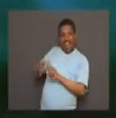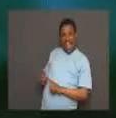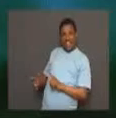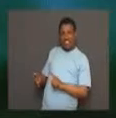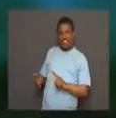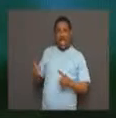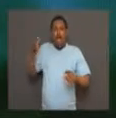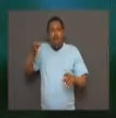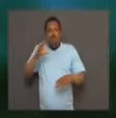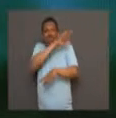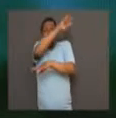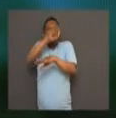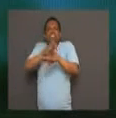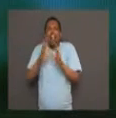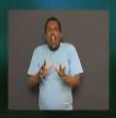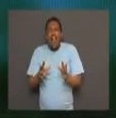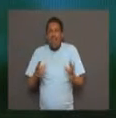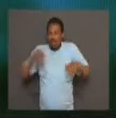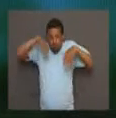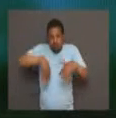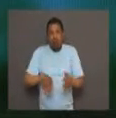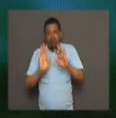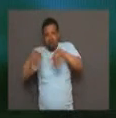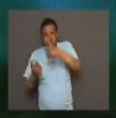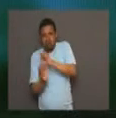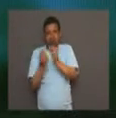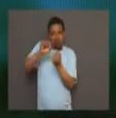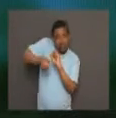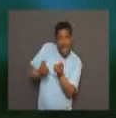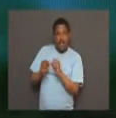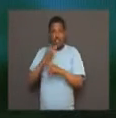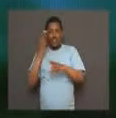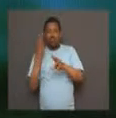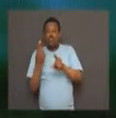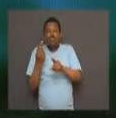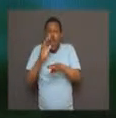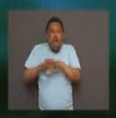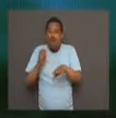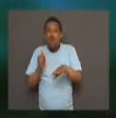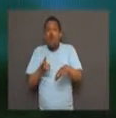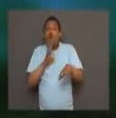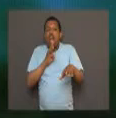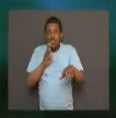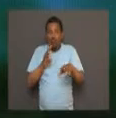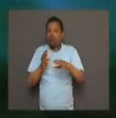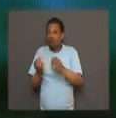variety of seasonal fluctuations in terms of water volume.